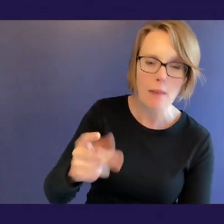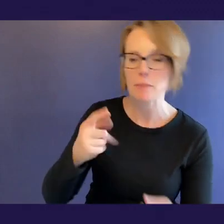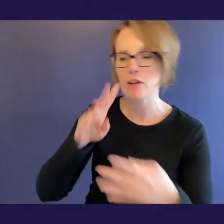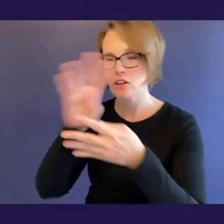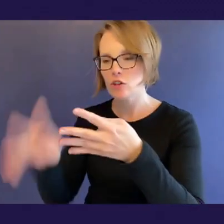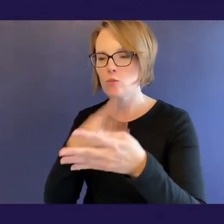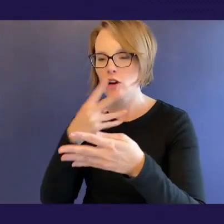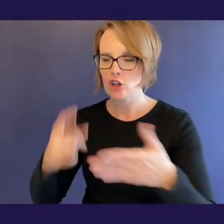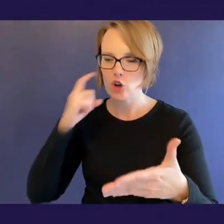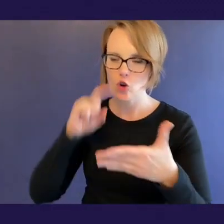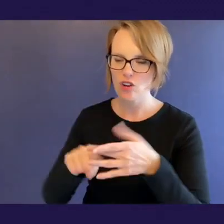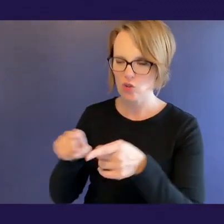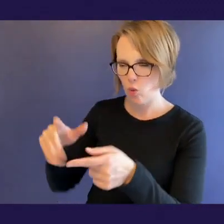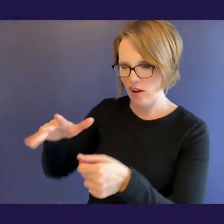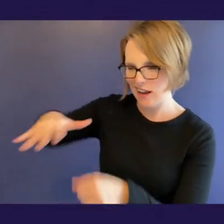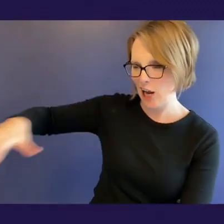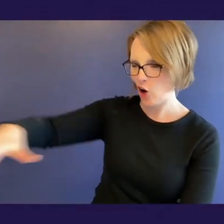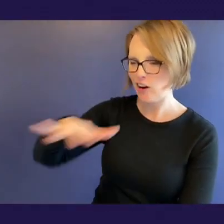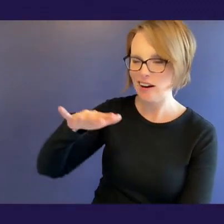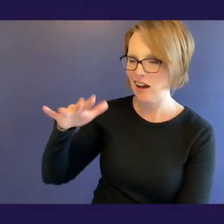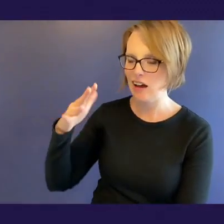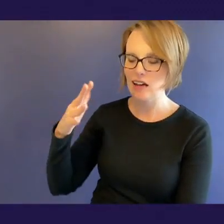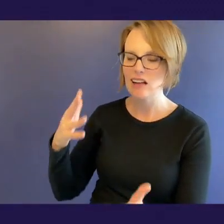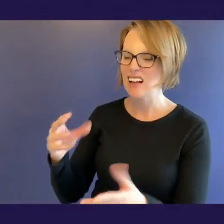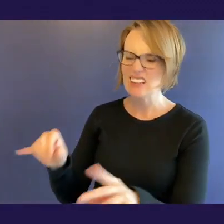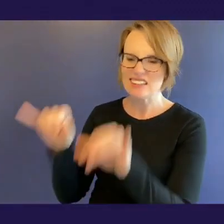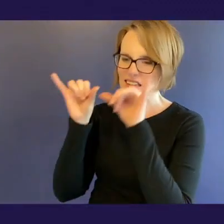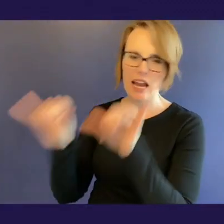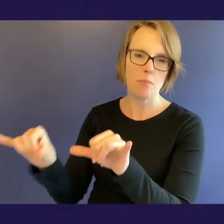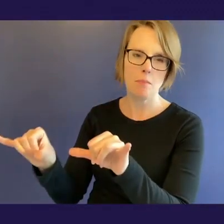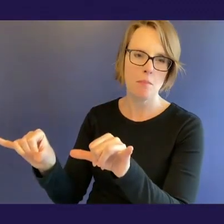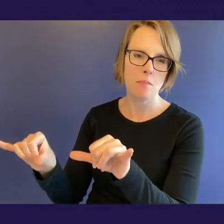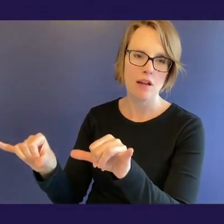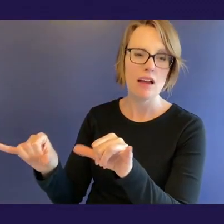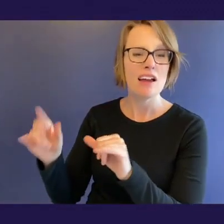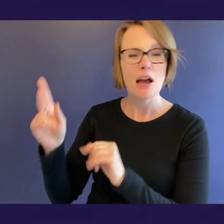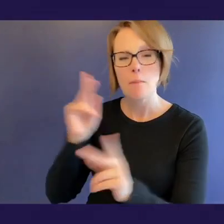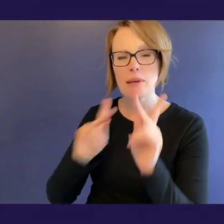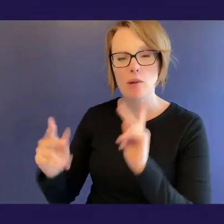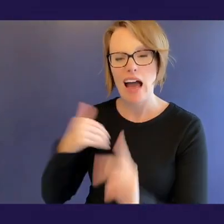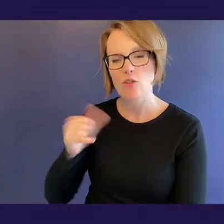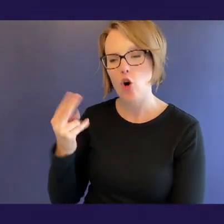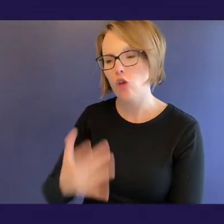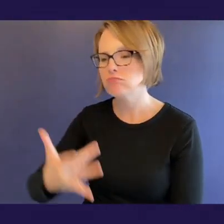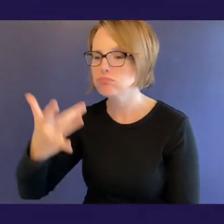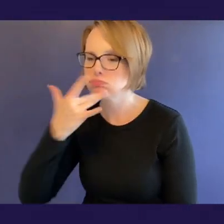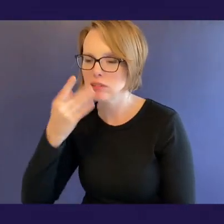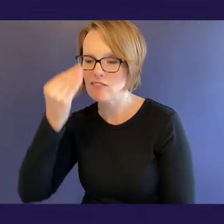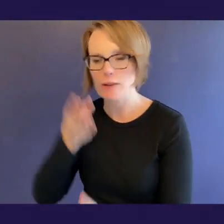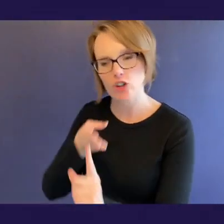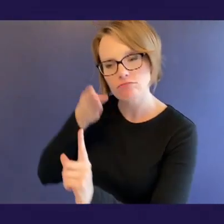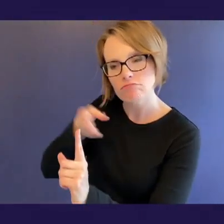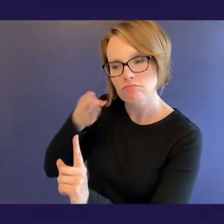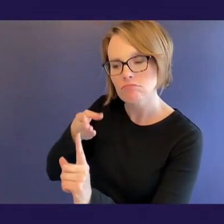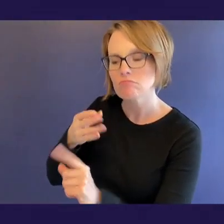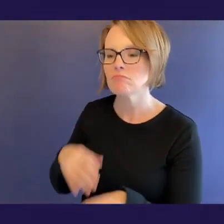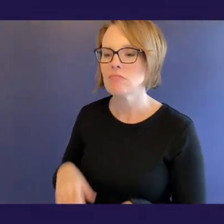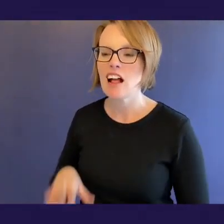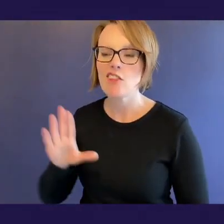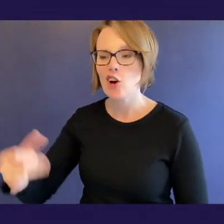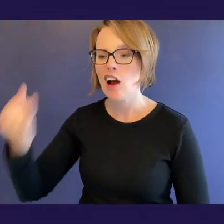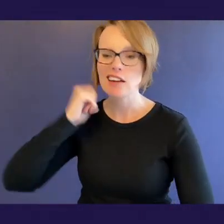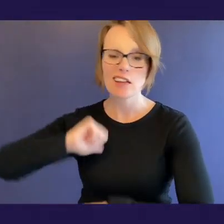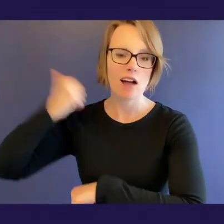where nothing's moving, and people have their preferred information channels. They are entrenched in their ideas